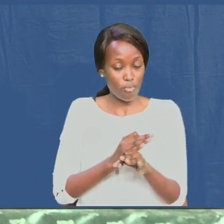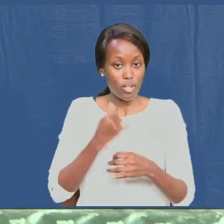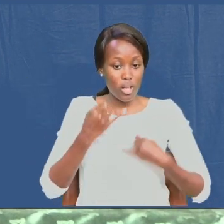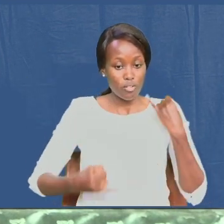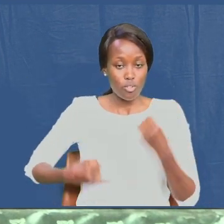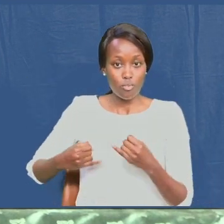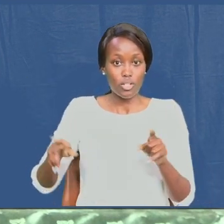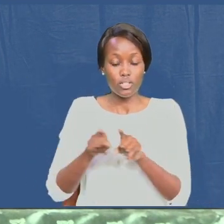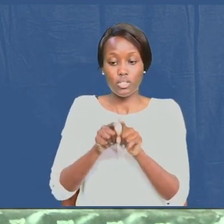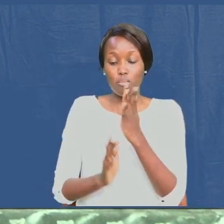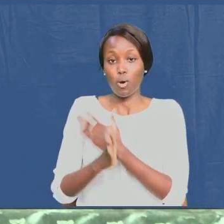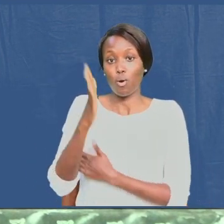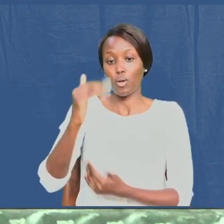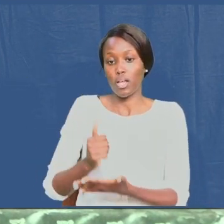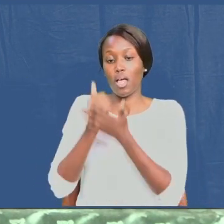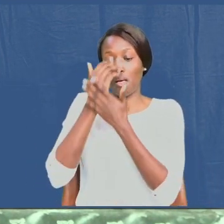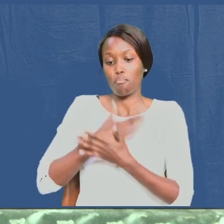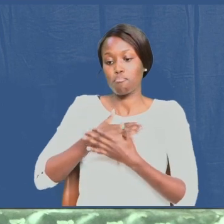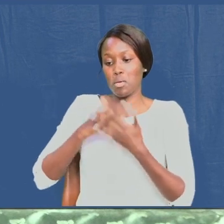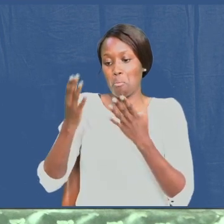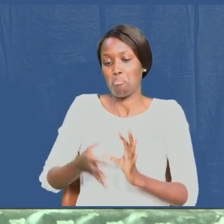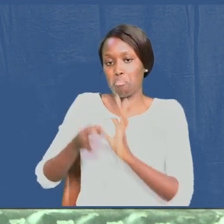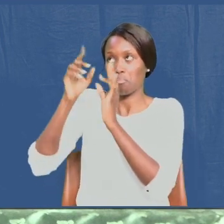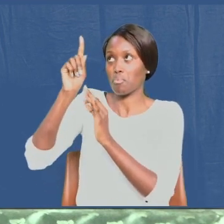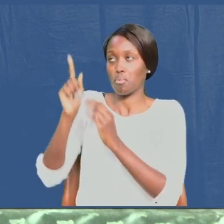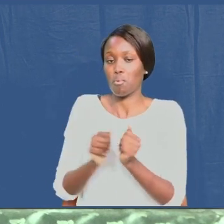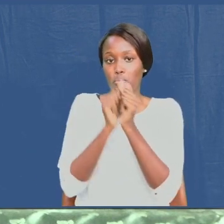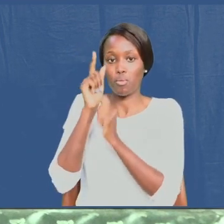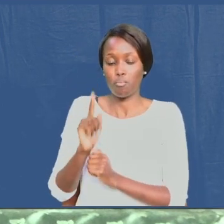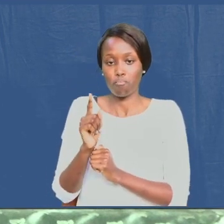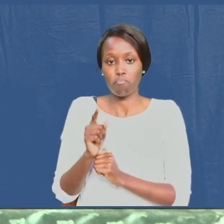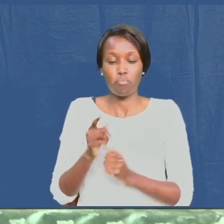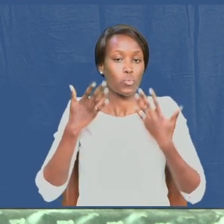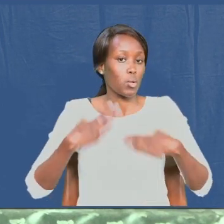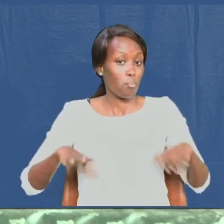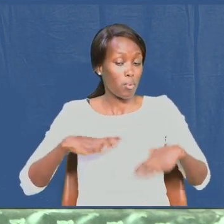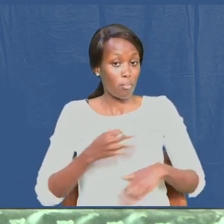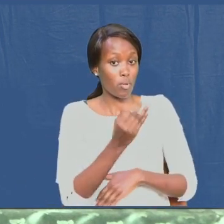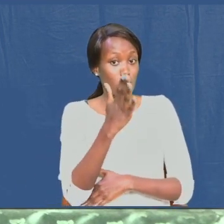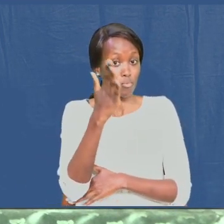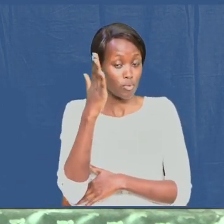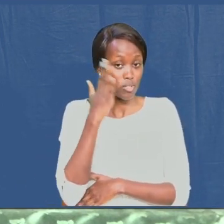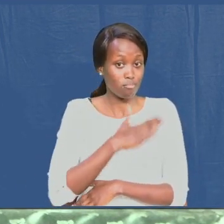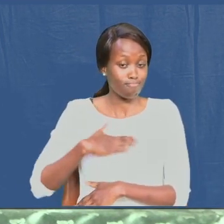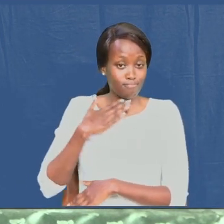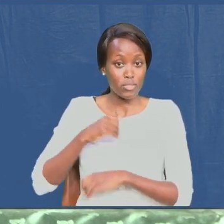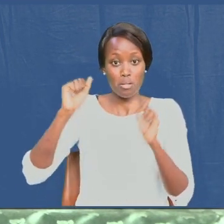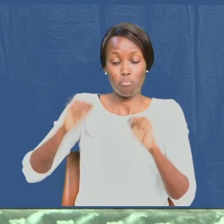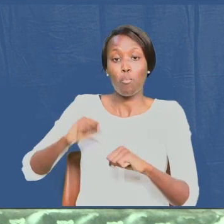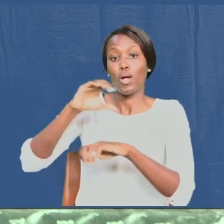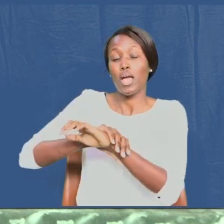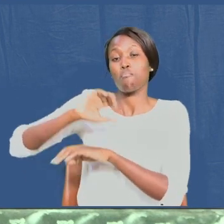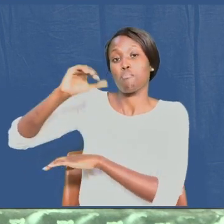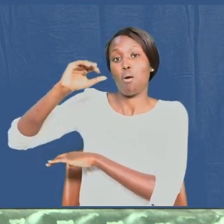God, let me bring them to you. People of God, let us claim our